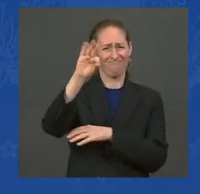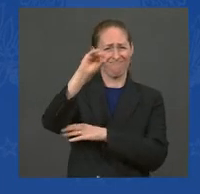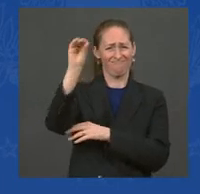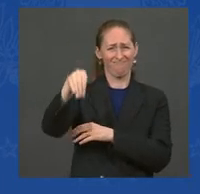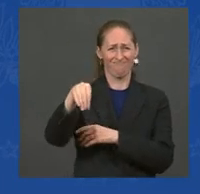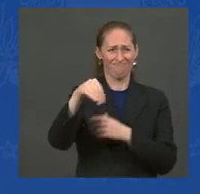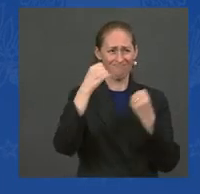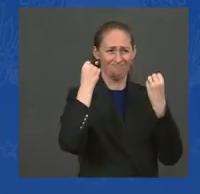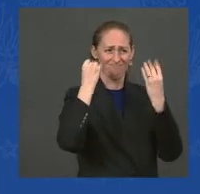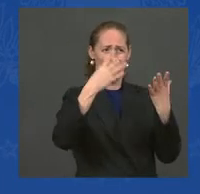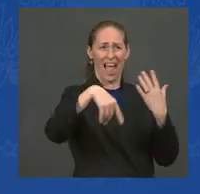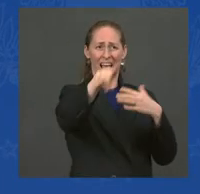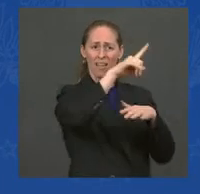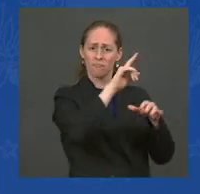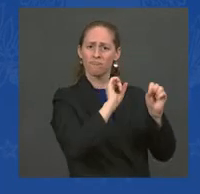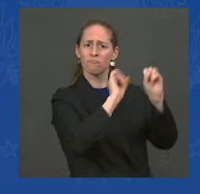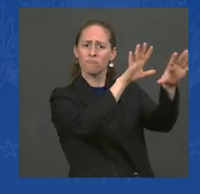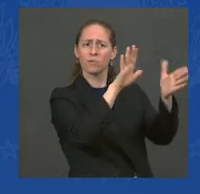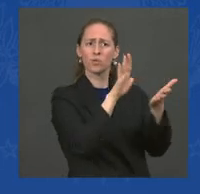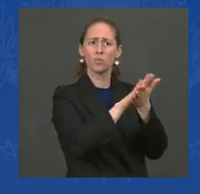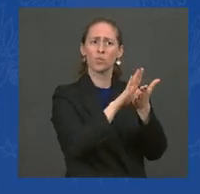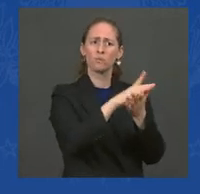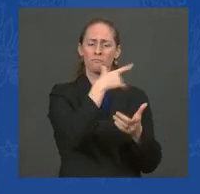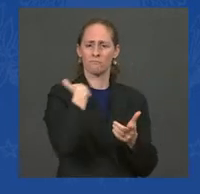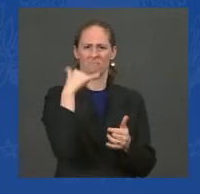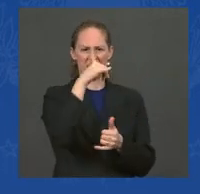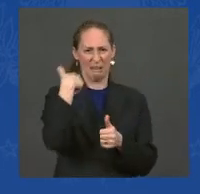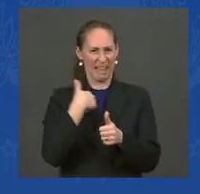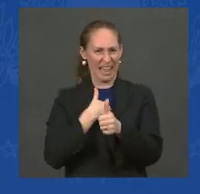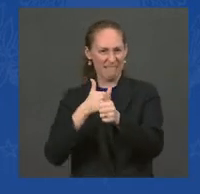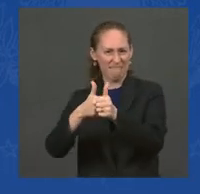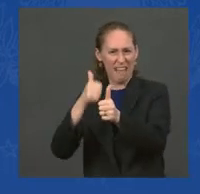behind. It's not just early education. According to